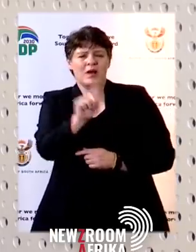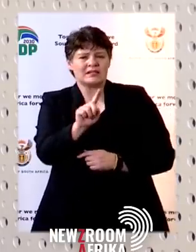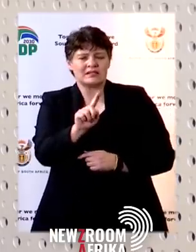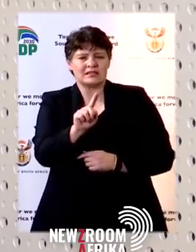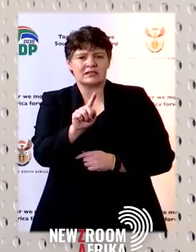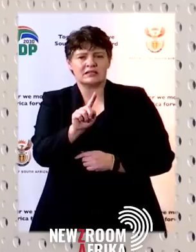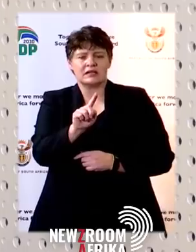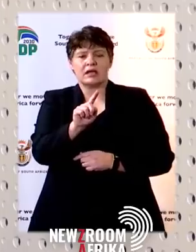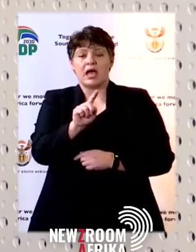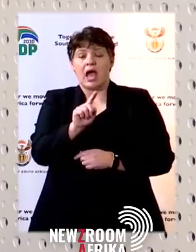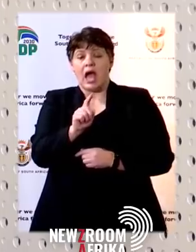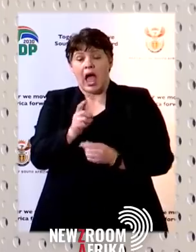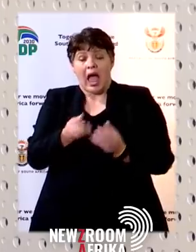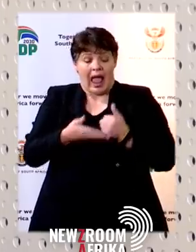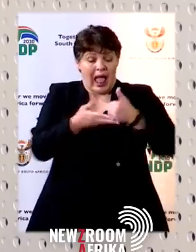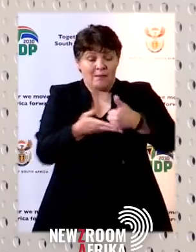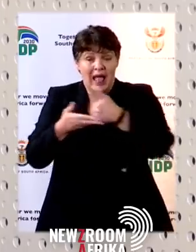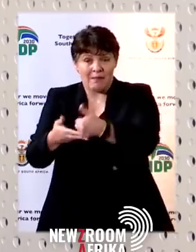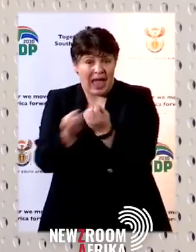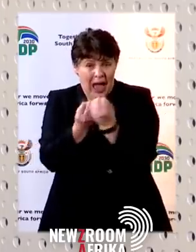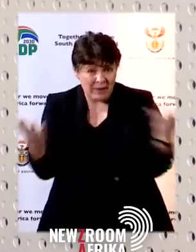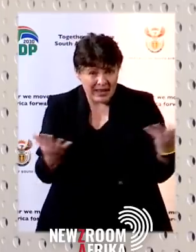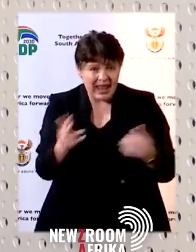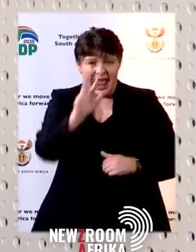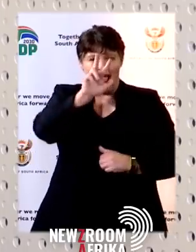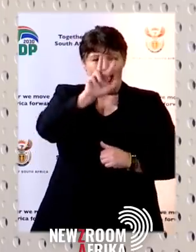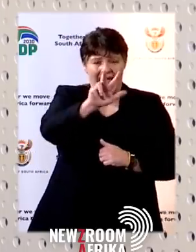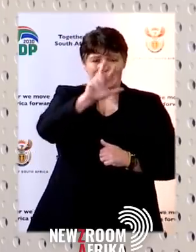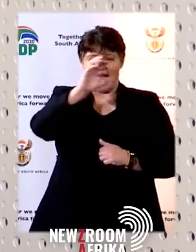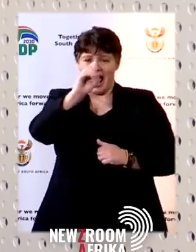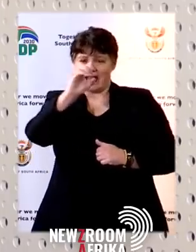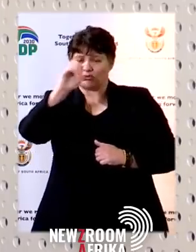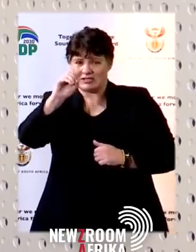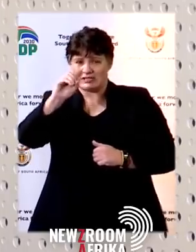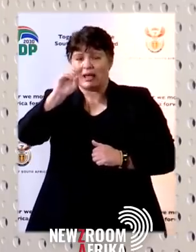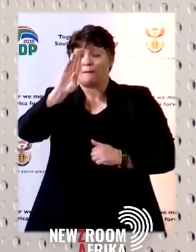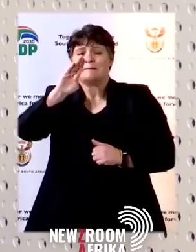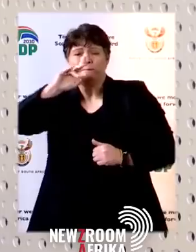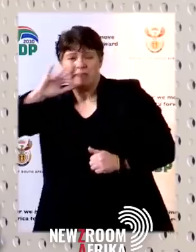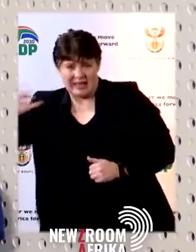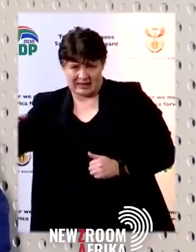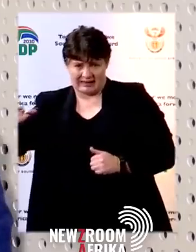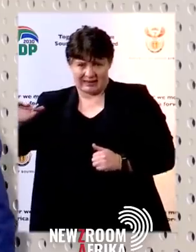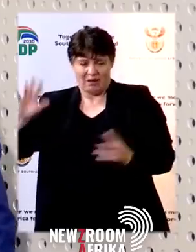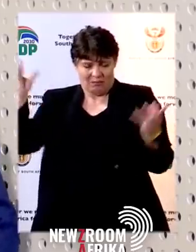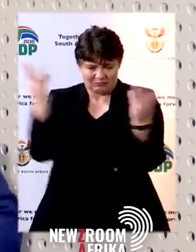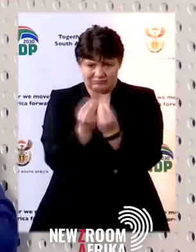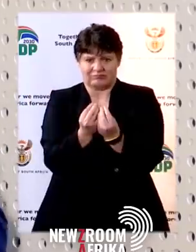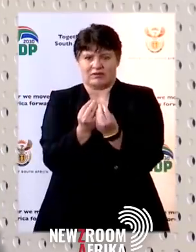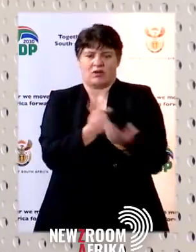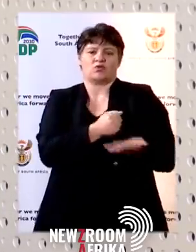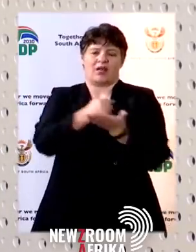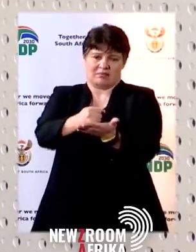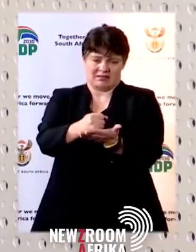rand in interventions. Let me say that again. Our combined fiscal and monetary policy package